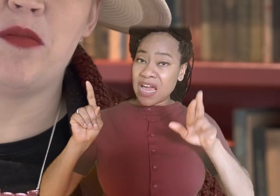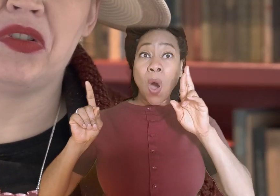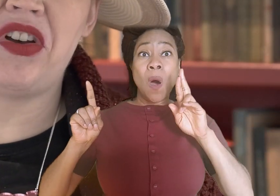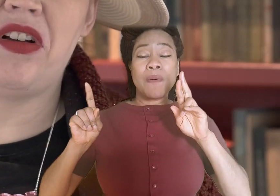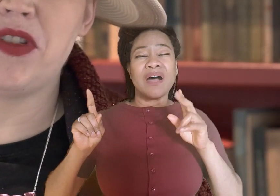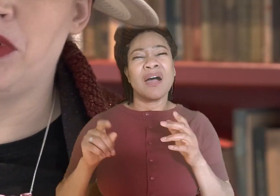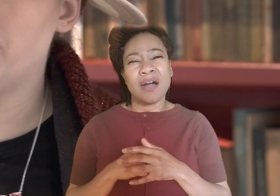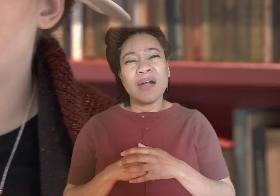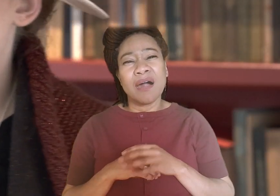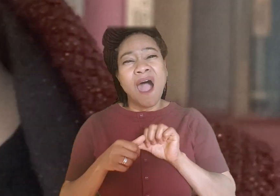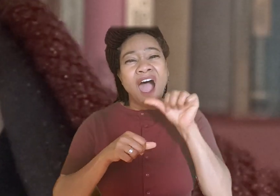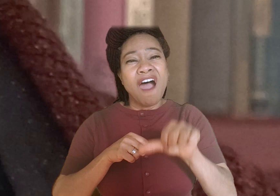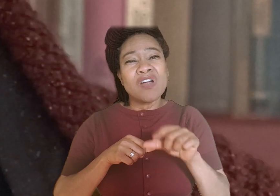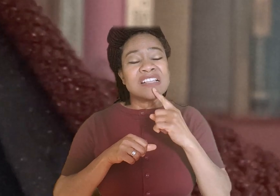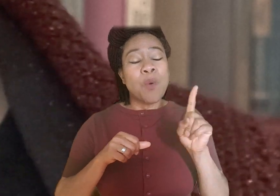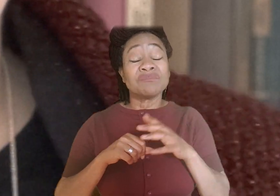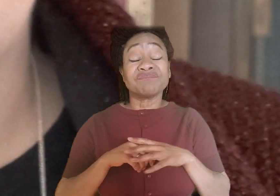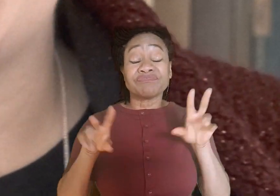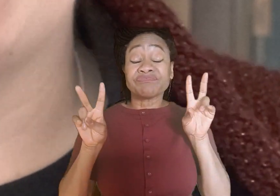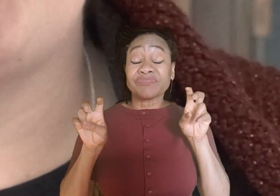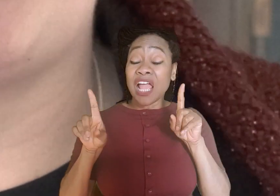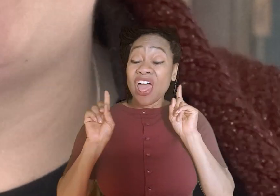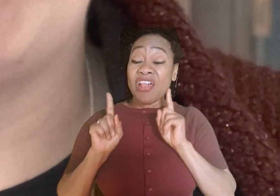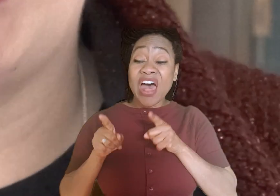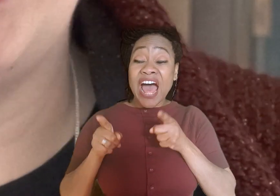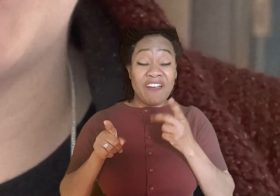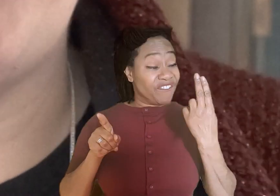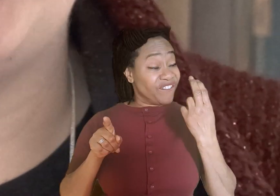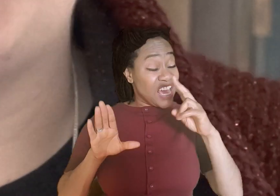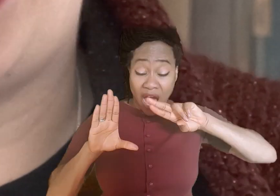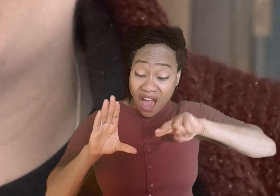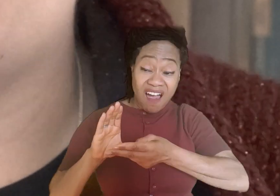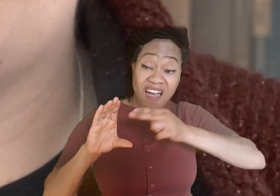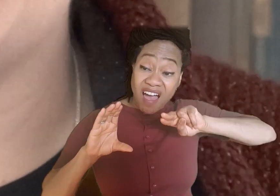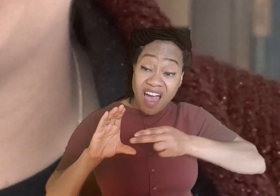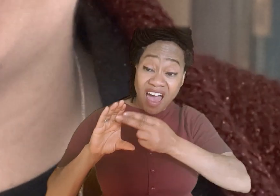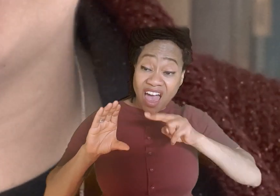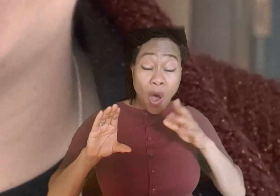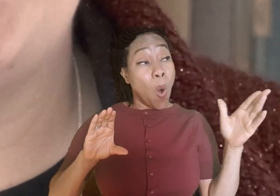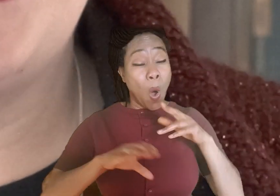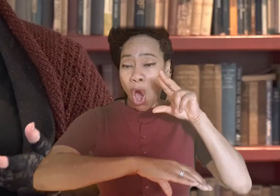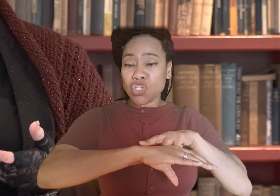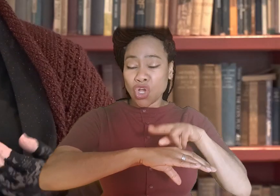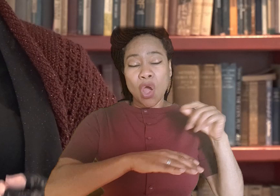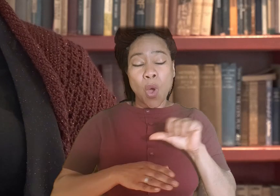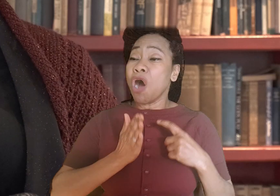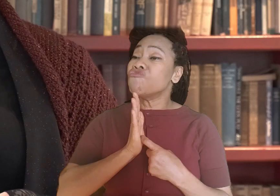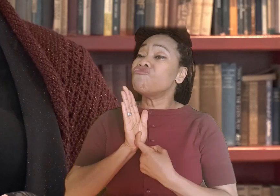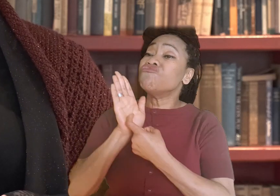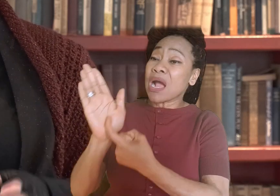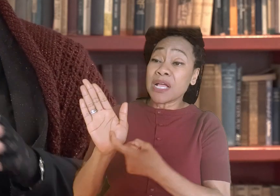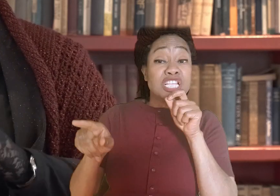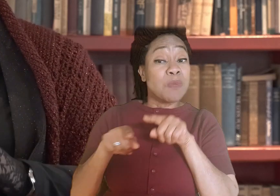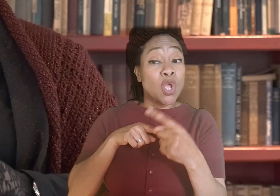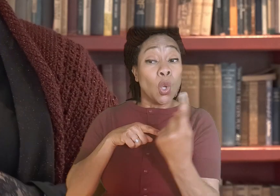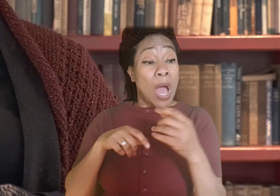qualifying statement afterwards. For such titillation with the finger is commended by all physicians, particularly for